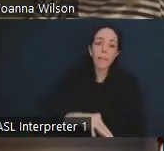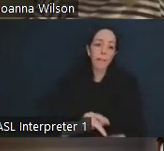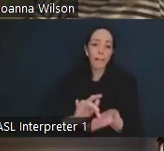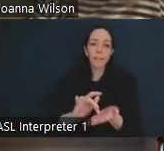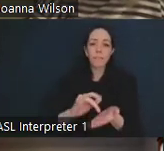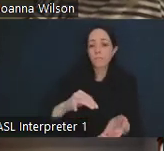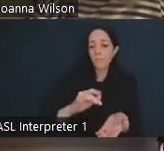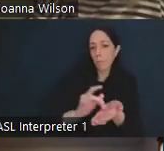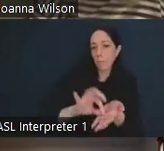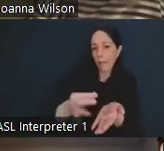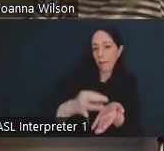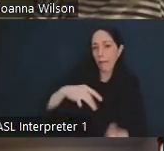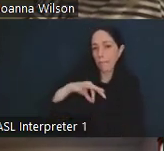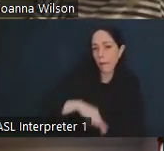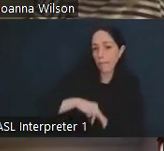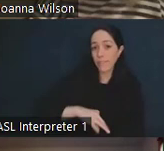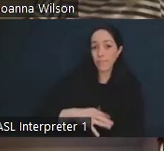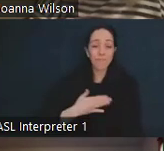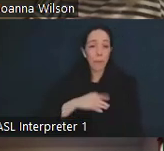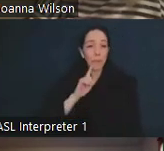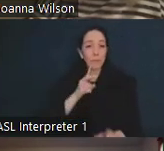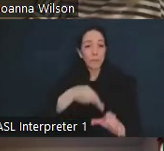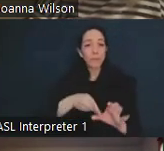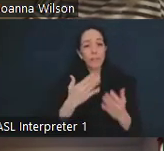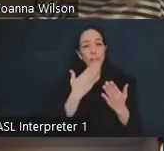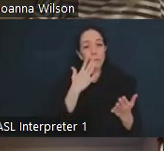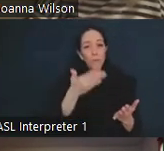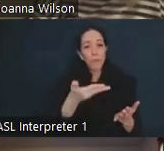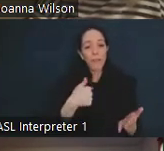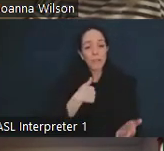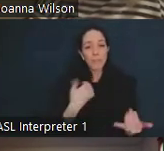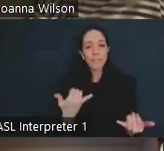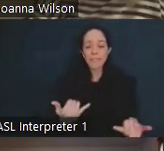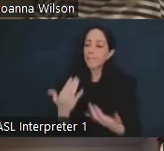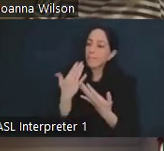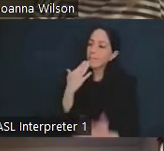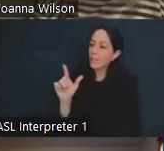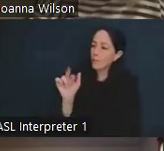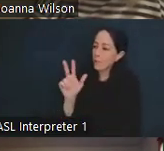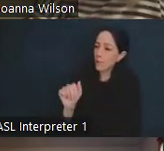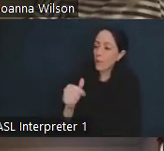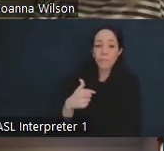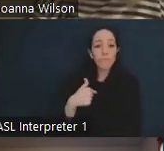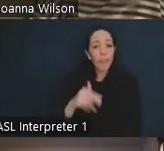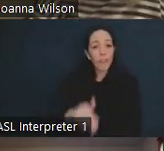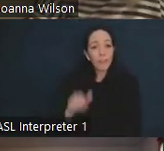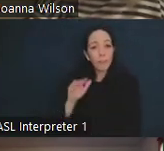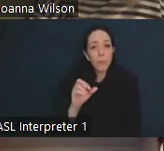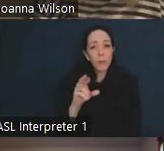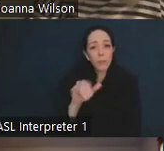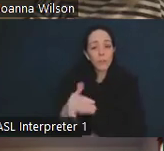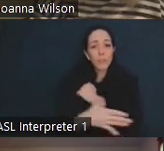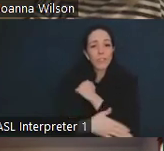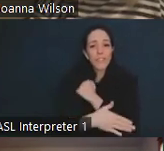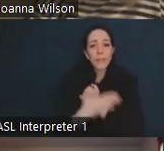happy to be here. Thank you for having me. Thank you, Laura. I grew up in Curry County, so thanks for doing that work in